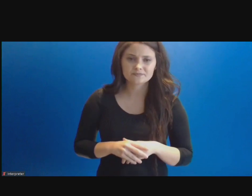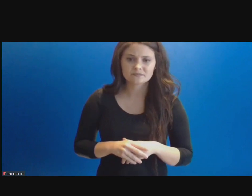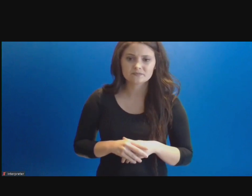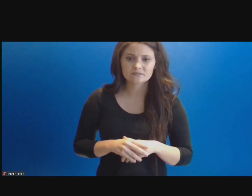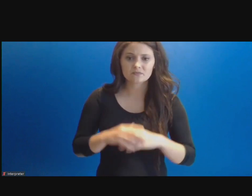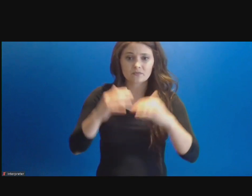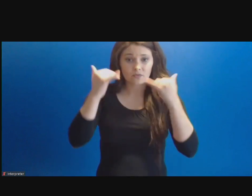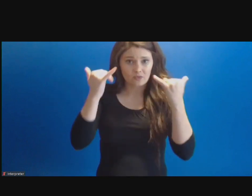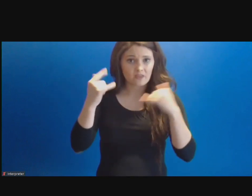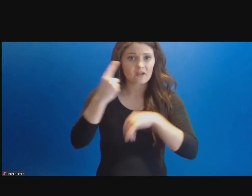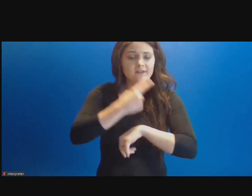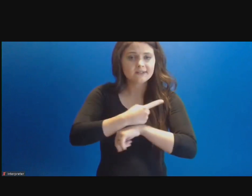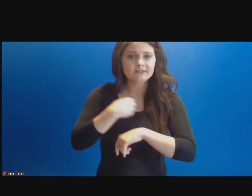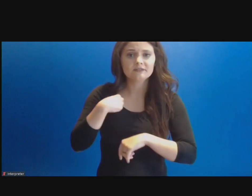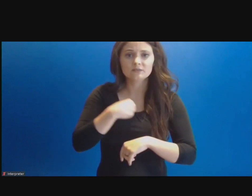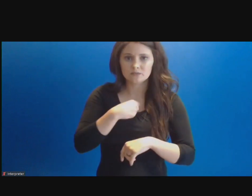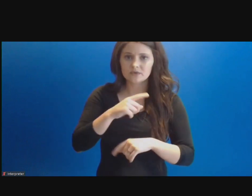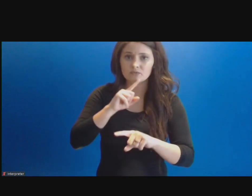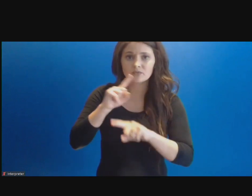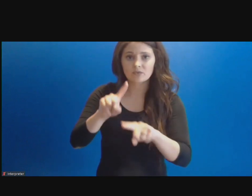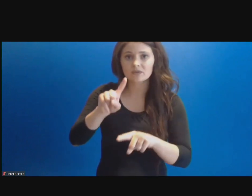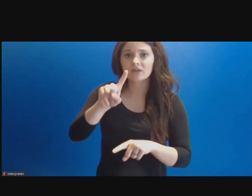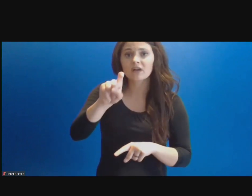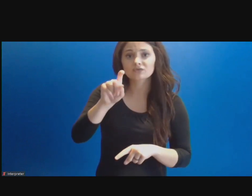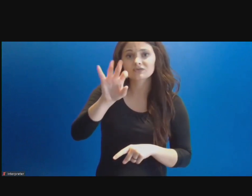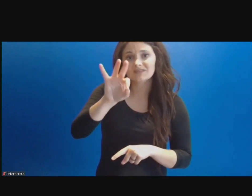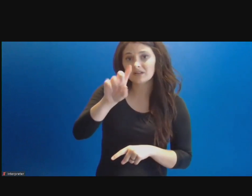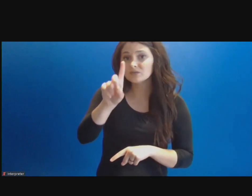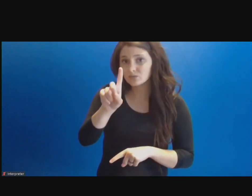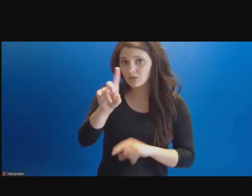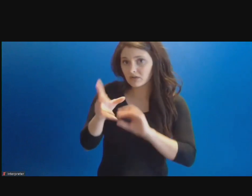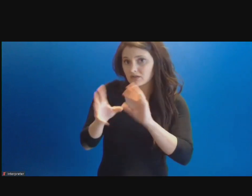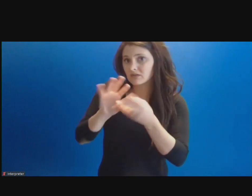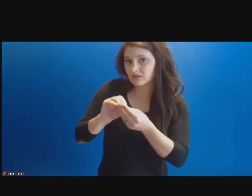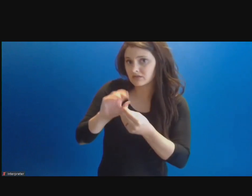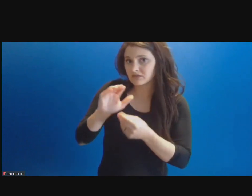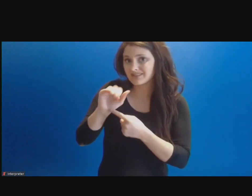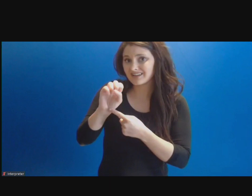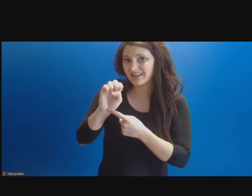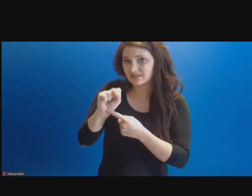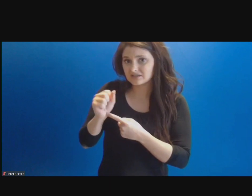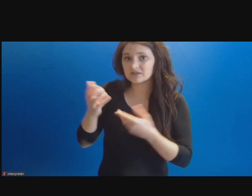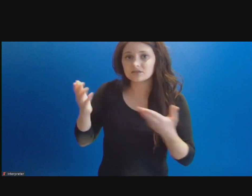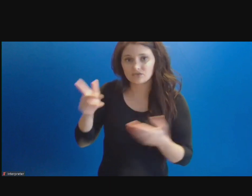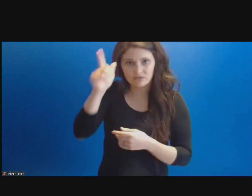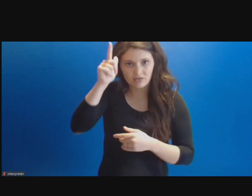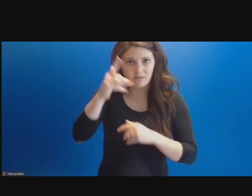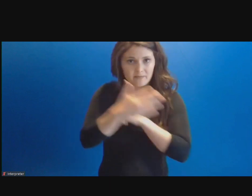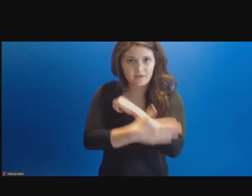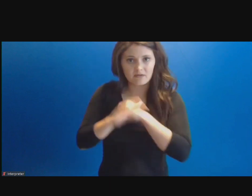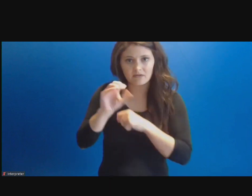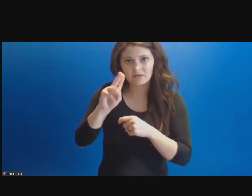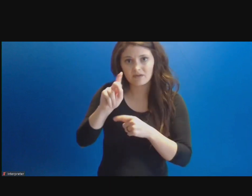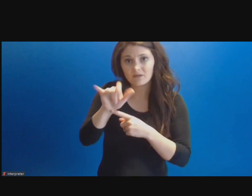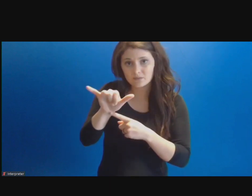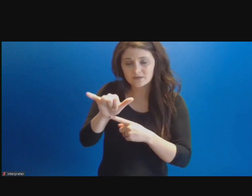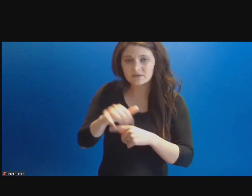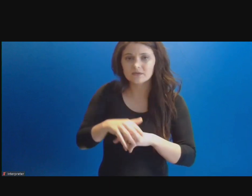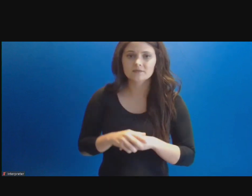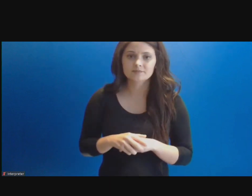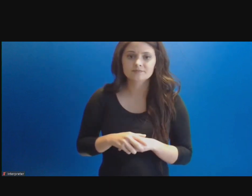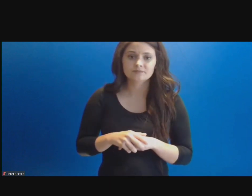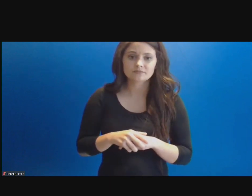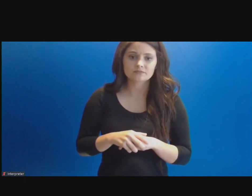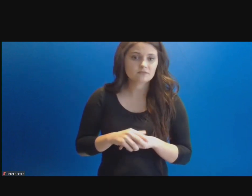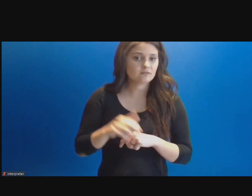Today we are reporting 191 cases in Lubbock County, and we have not reported